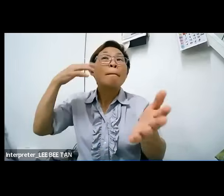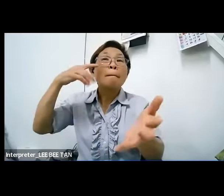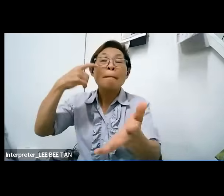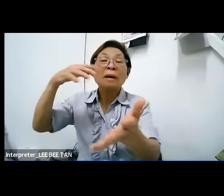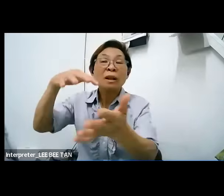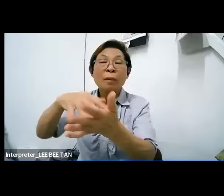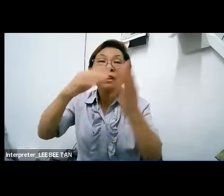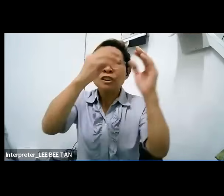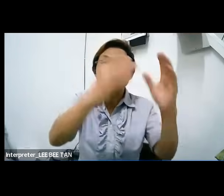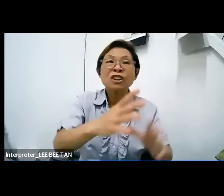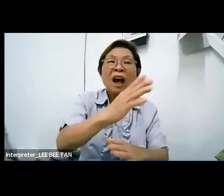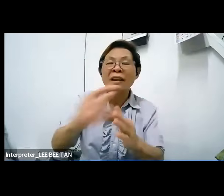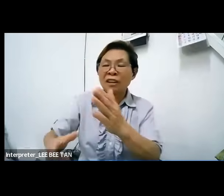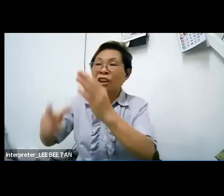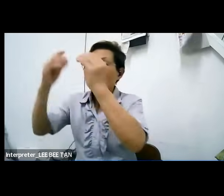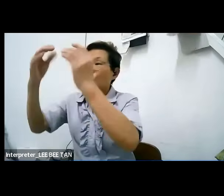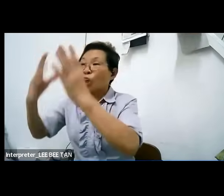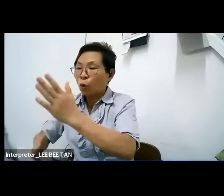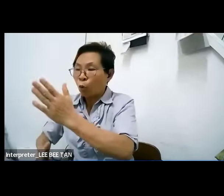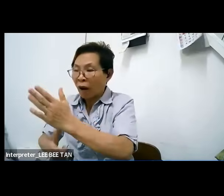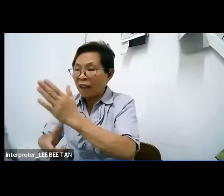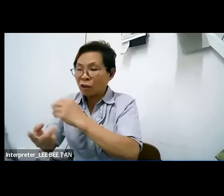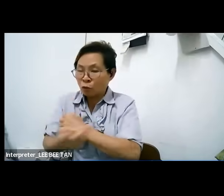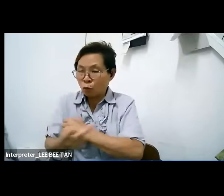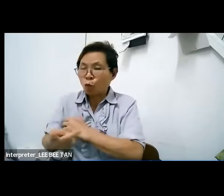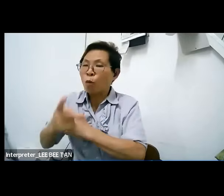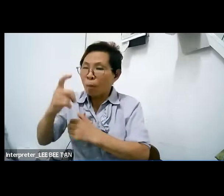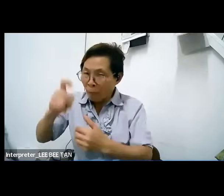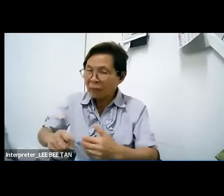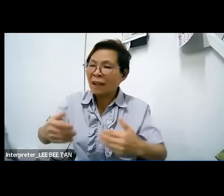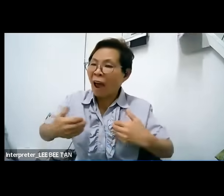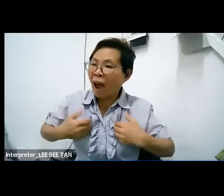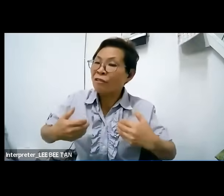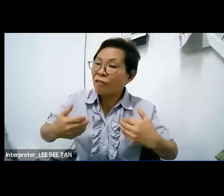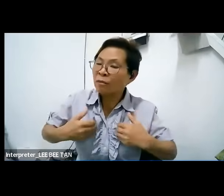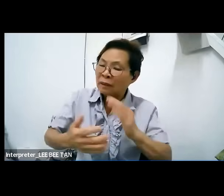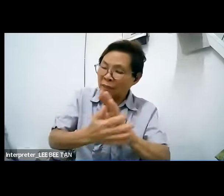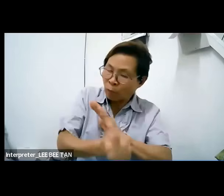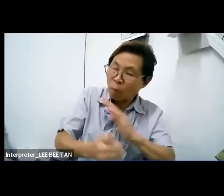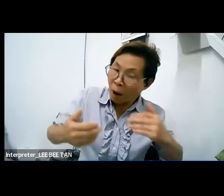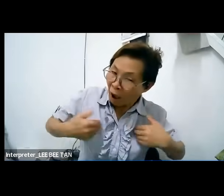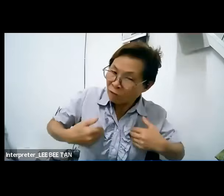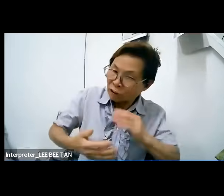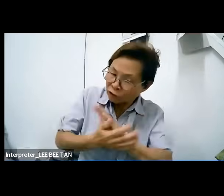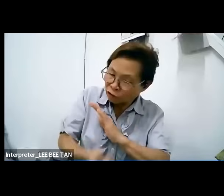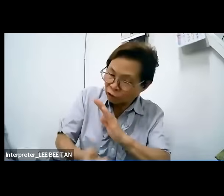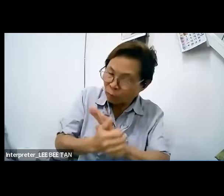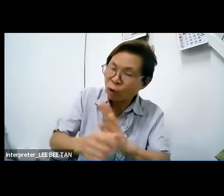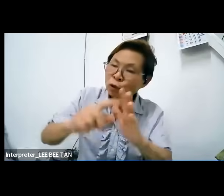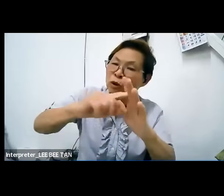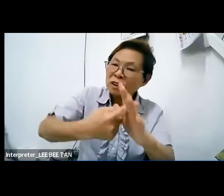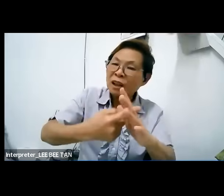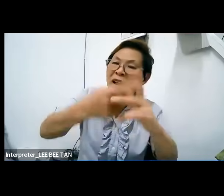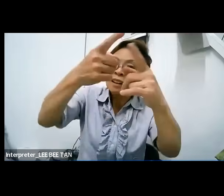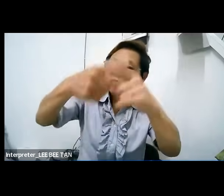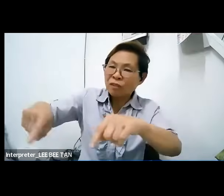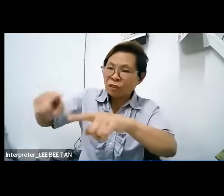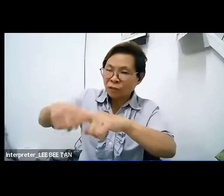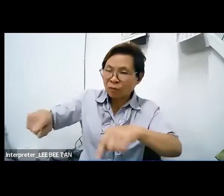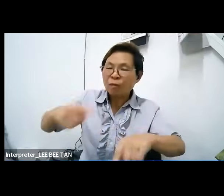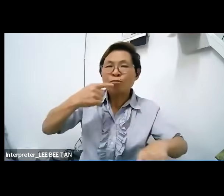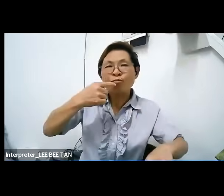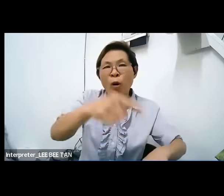the shadow aides, they would need to be equipped with skills to implement differentiated